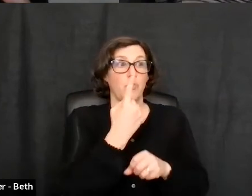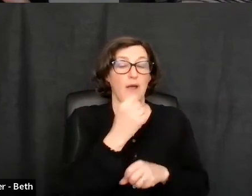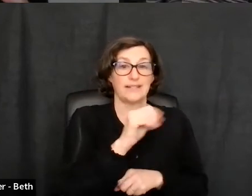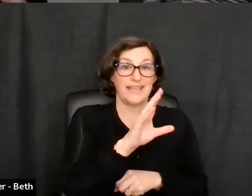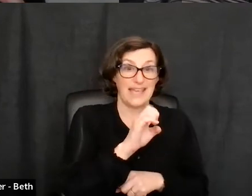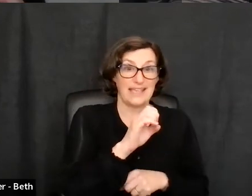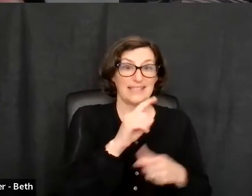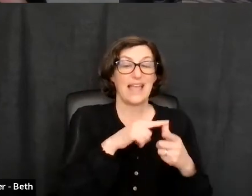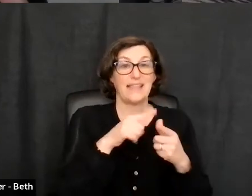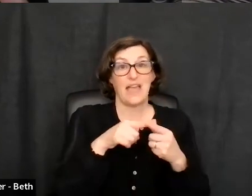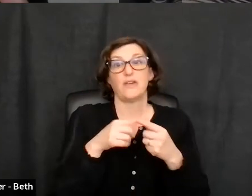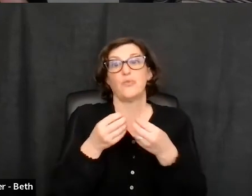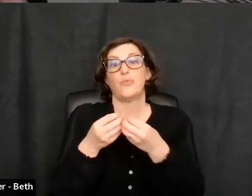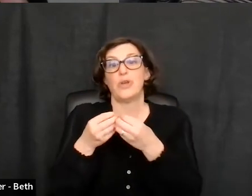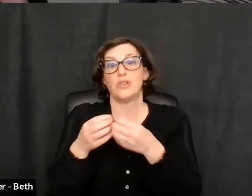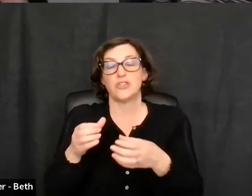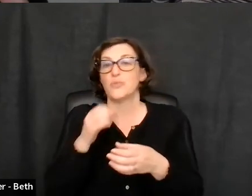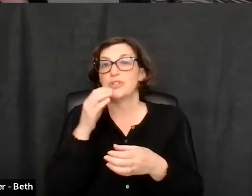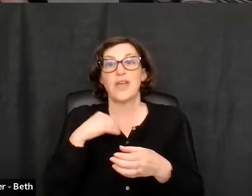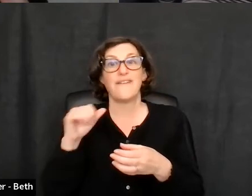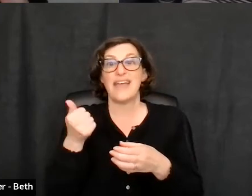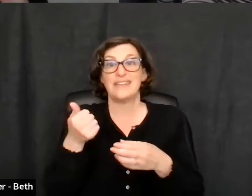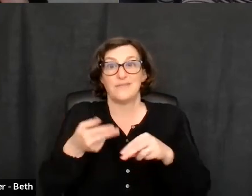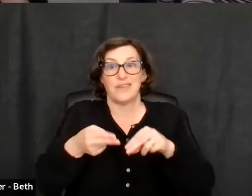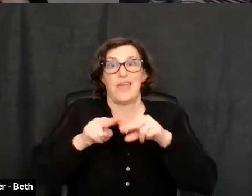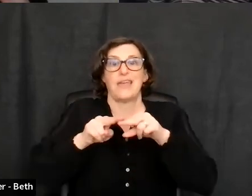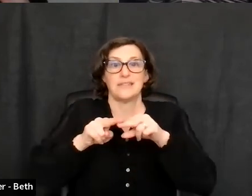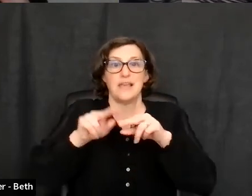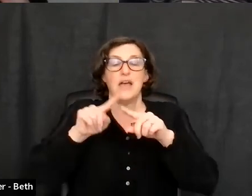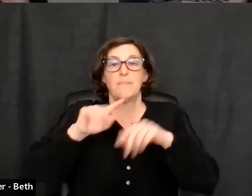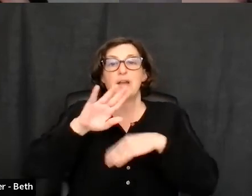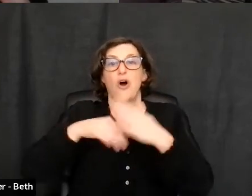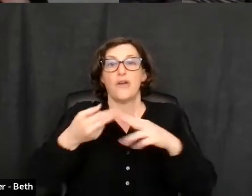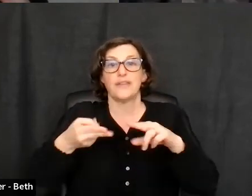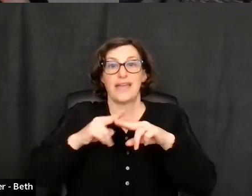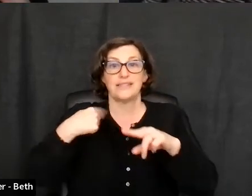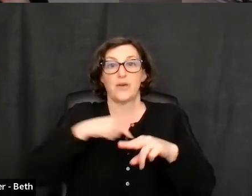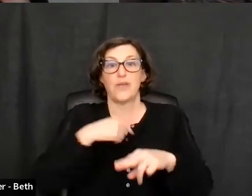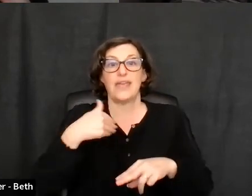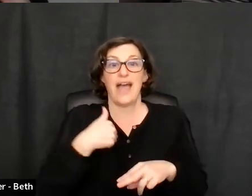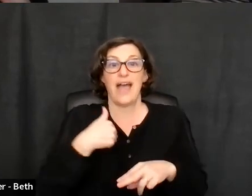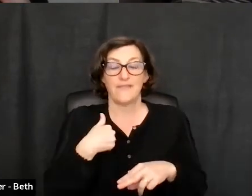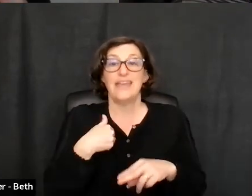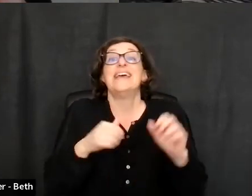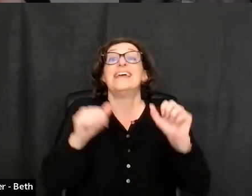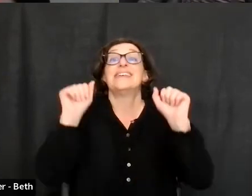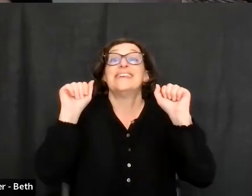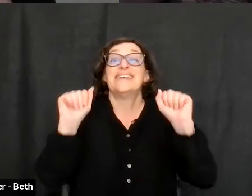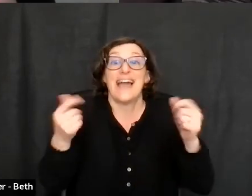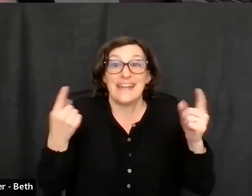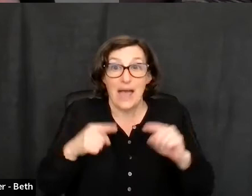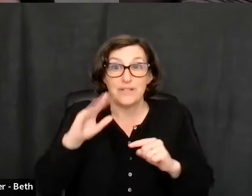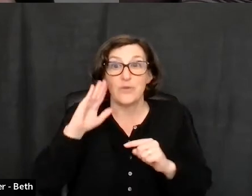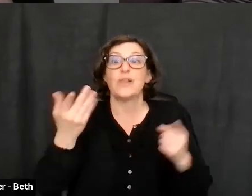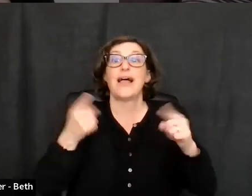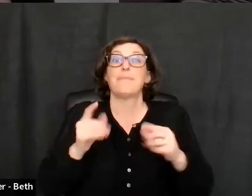lost it. We have none of those gains, but all the gains that we do have are like that it can be done and that it will be done